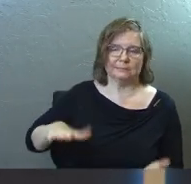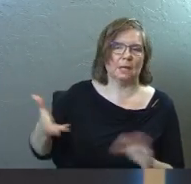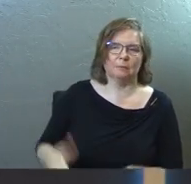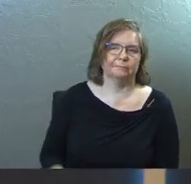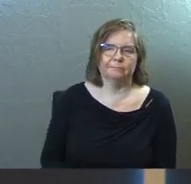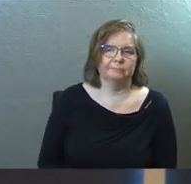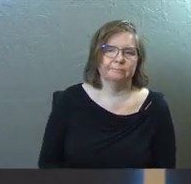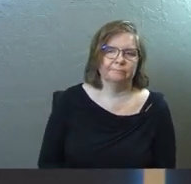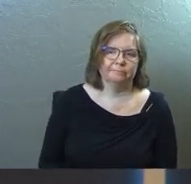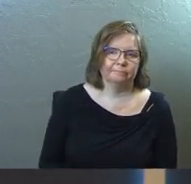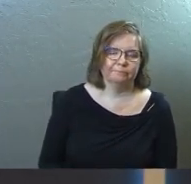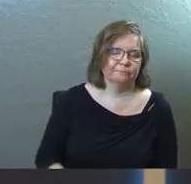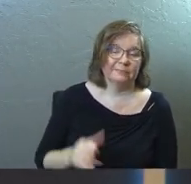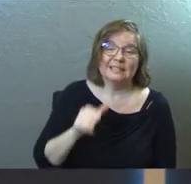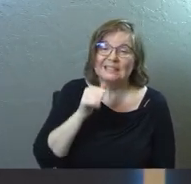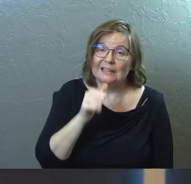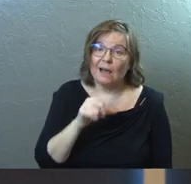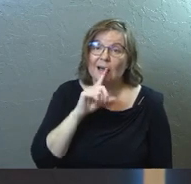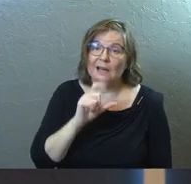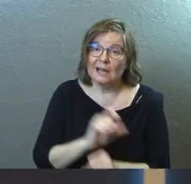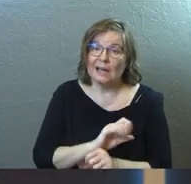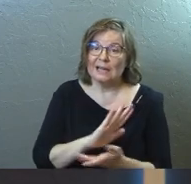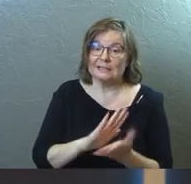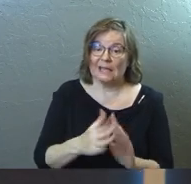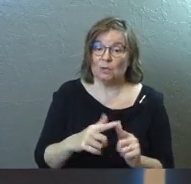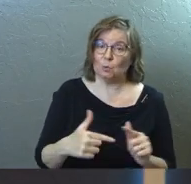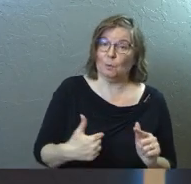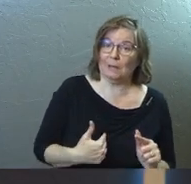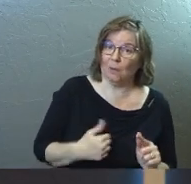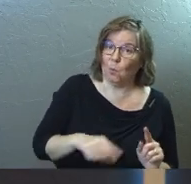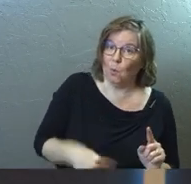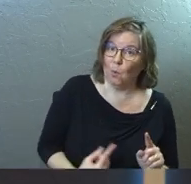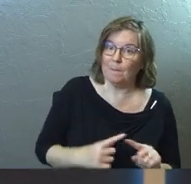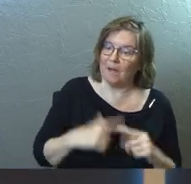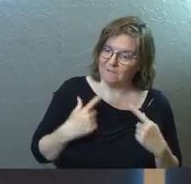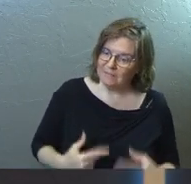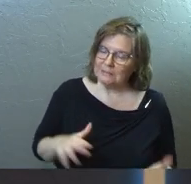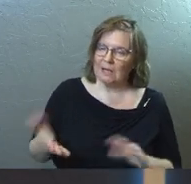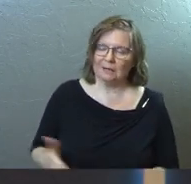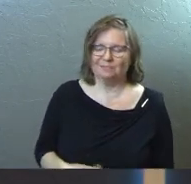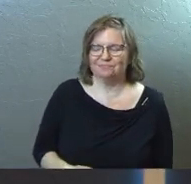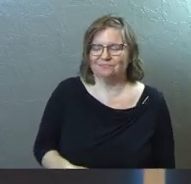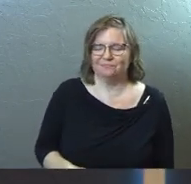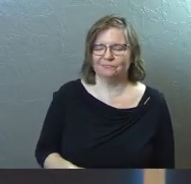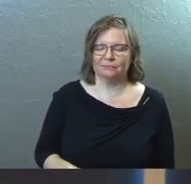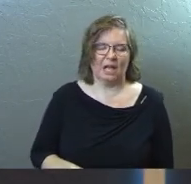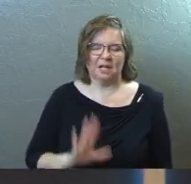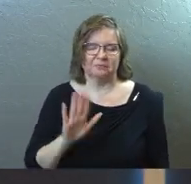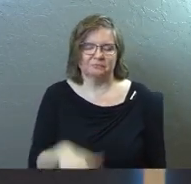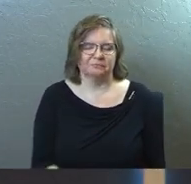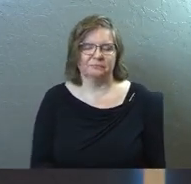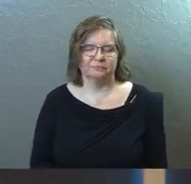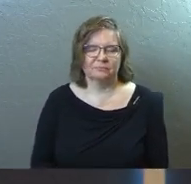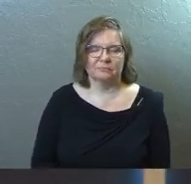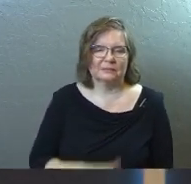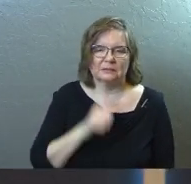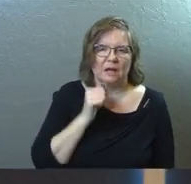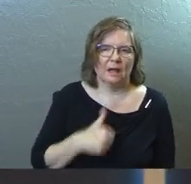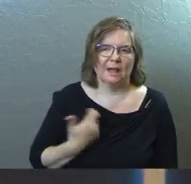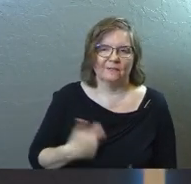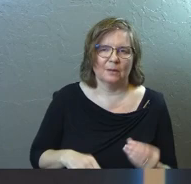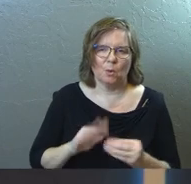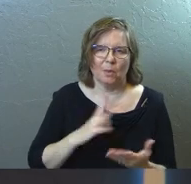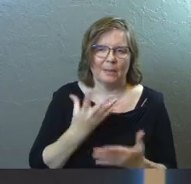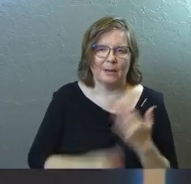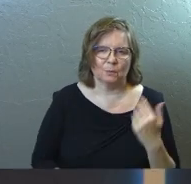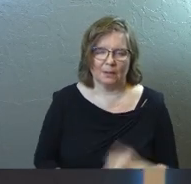dead. Not just dead to them, you know, but like physically they go, oh, we're like, what about them? We're like, oh, they're not alive anymore.